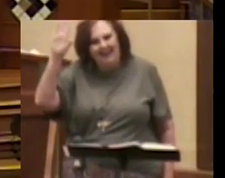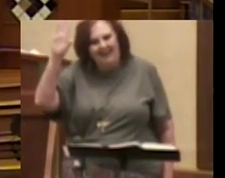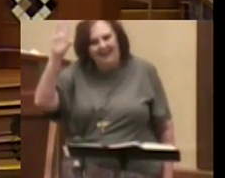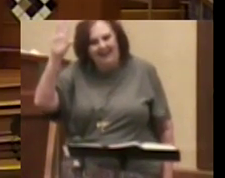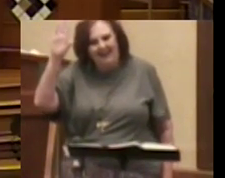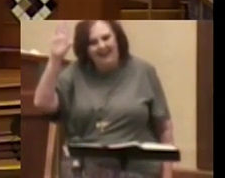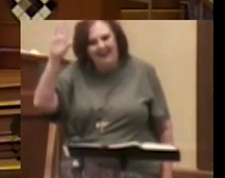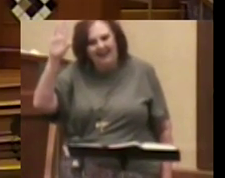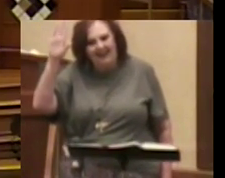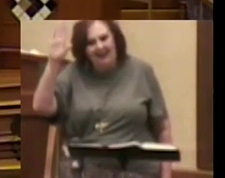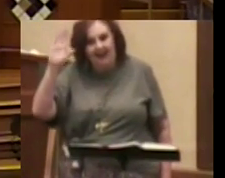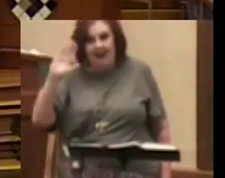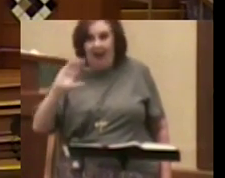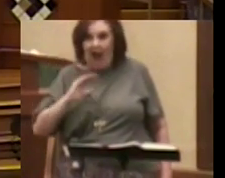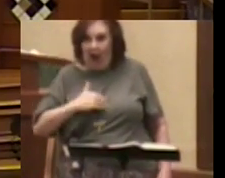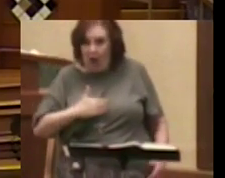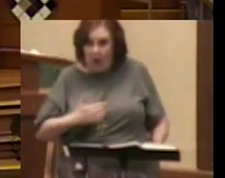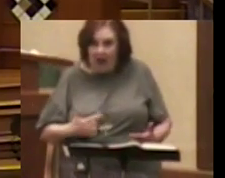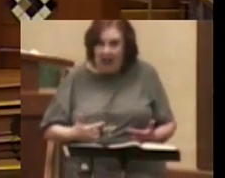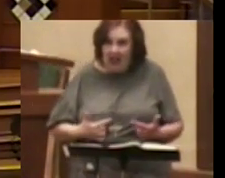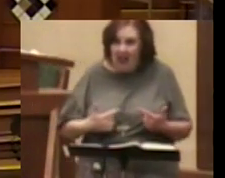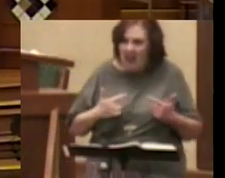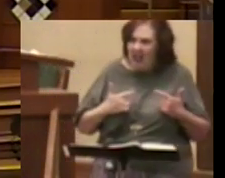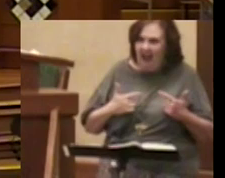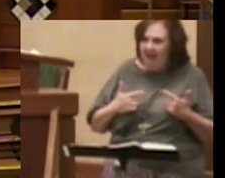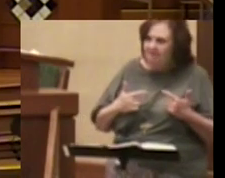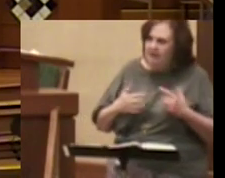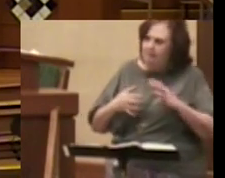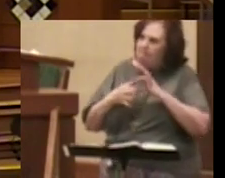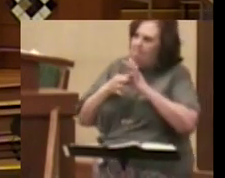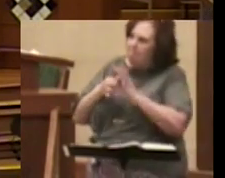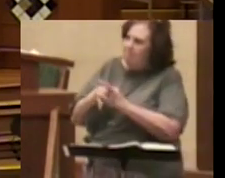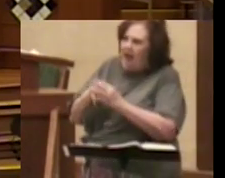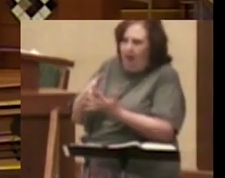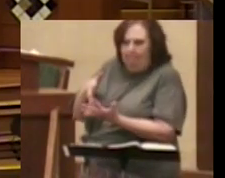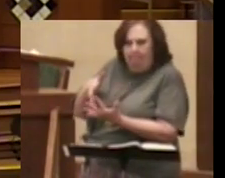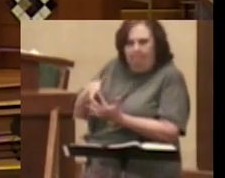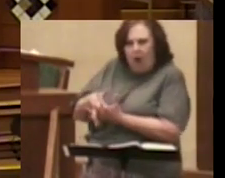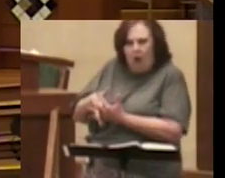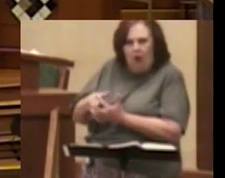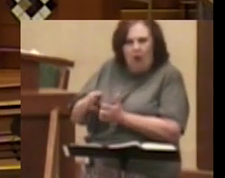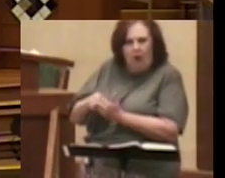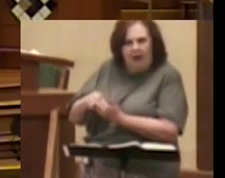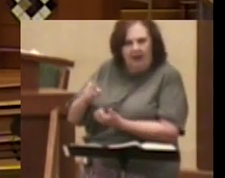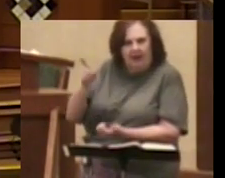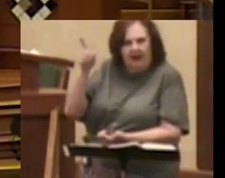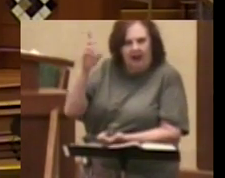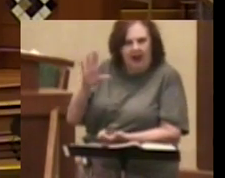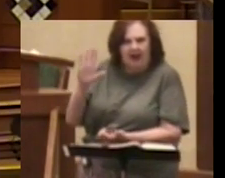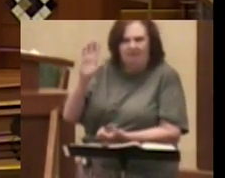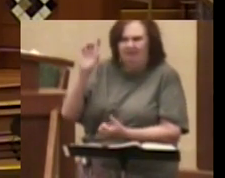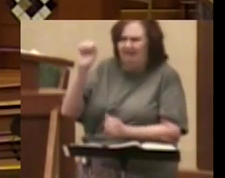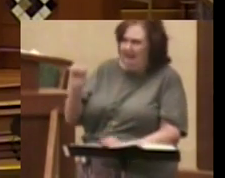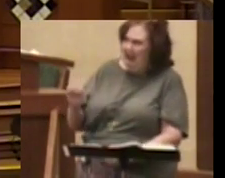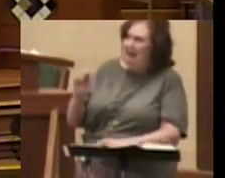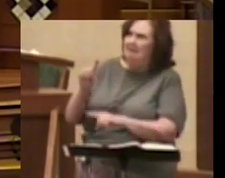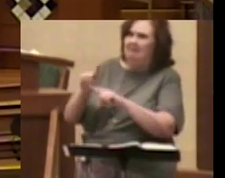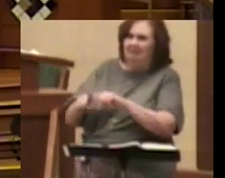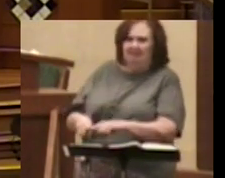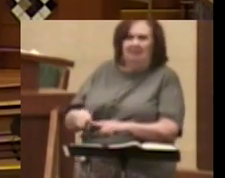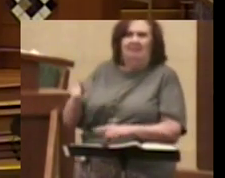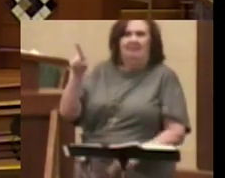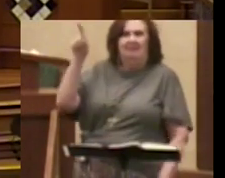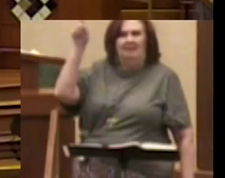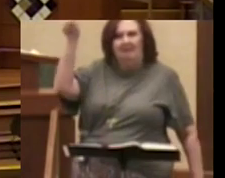that. Our life is staked on the reliability of God.